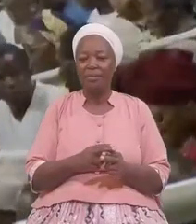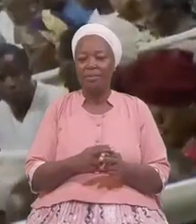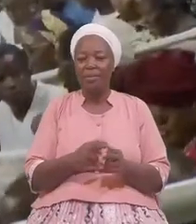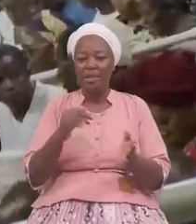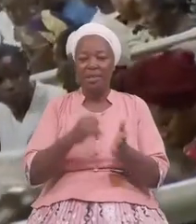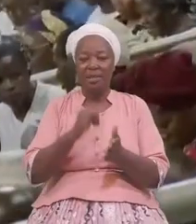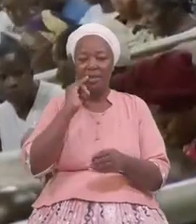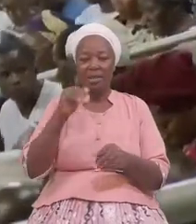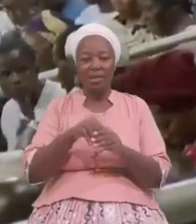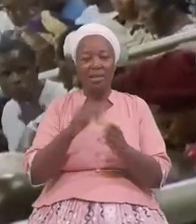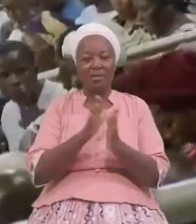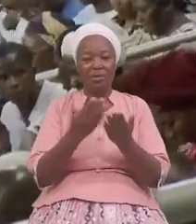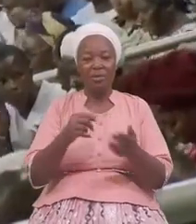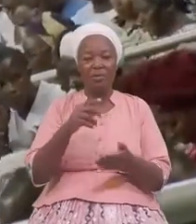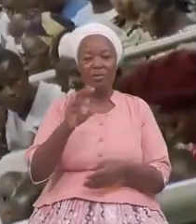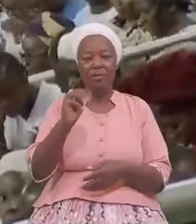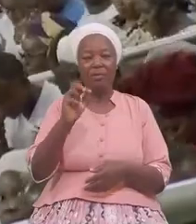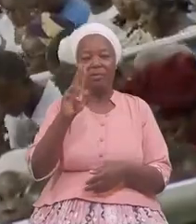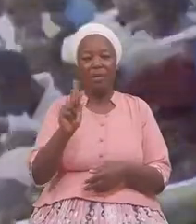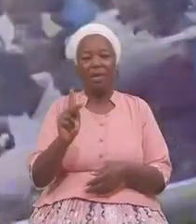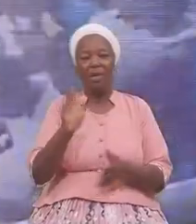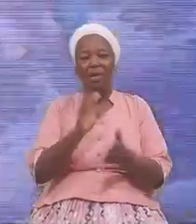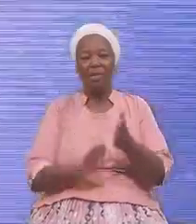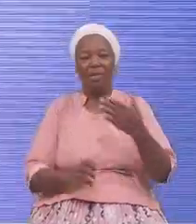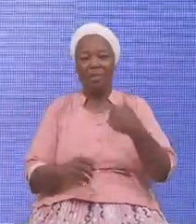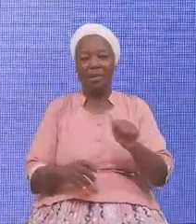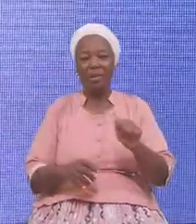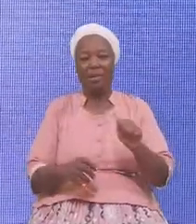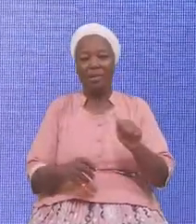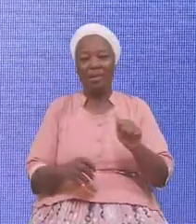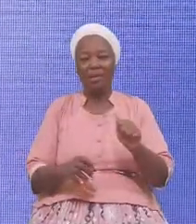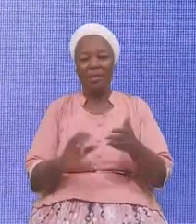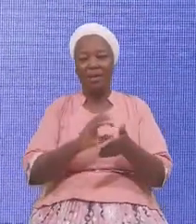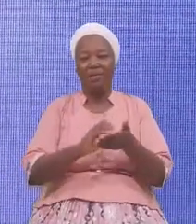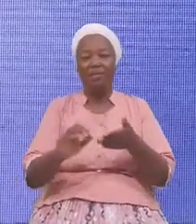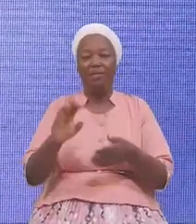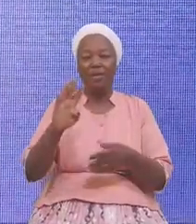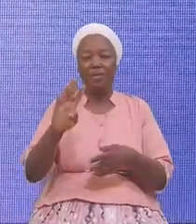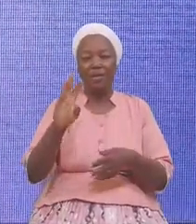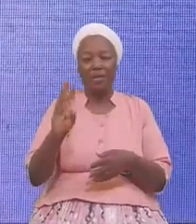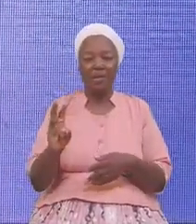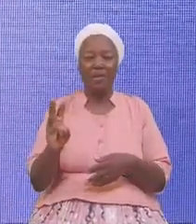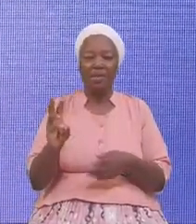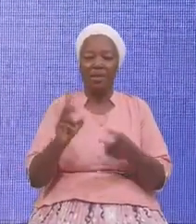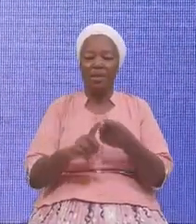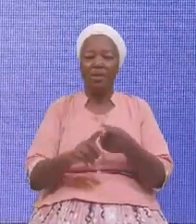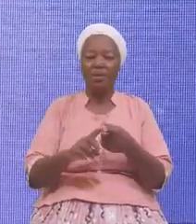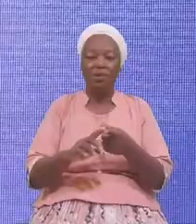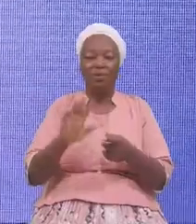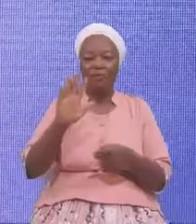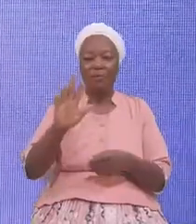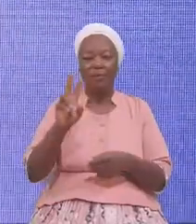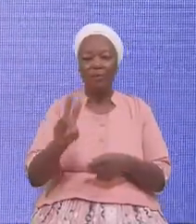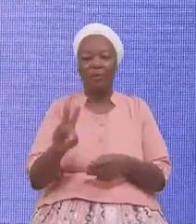in Mark chapter 10 from verse 46 to verse 52.